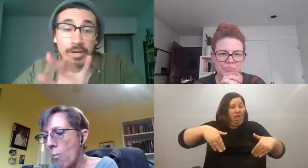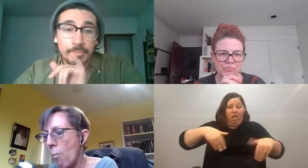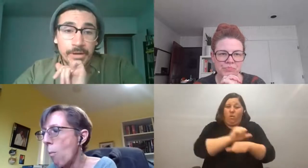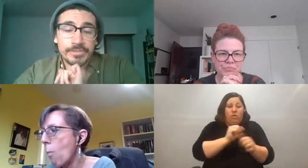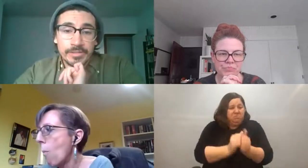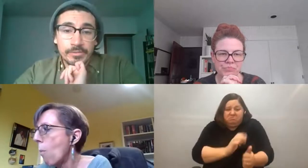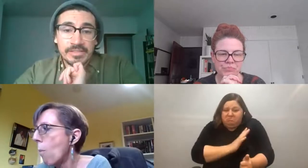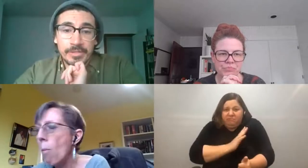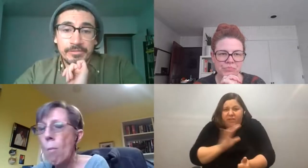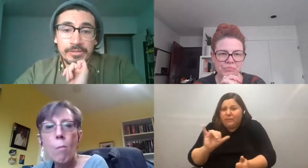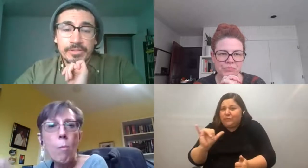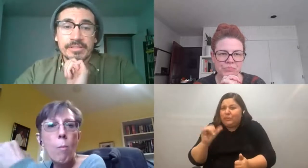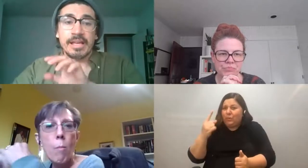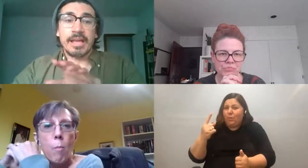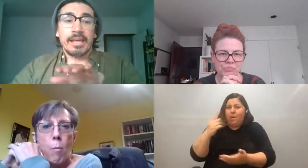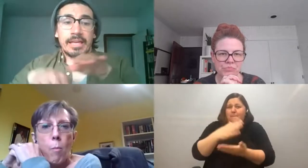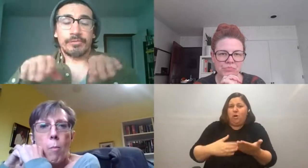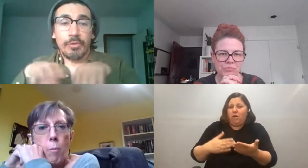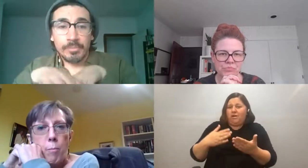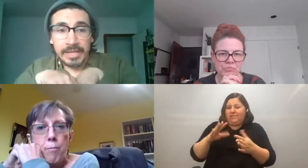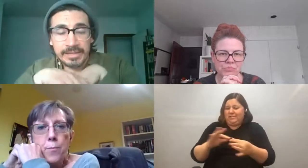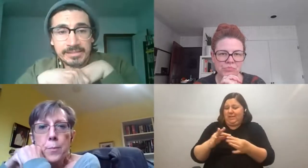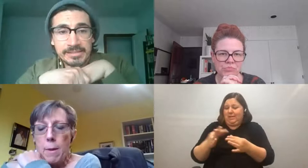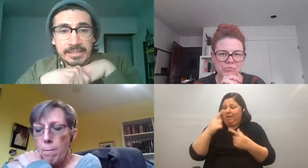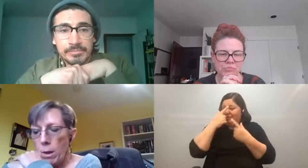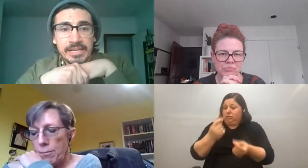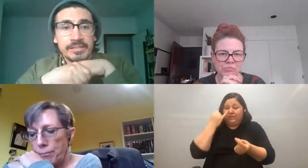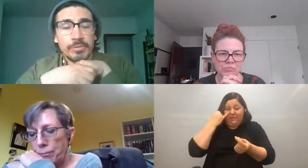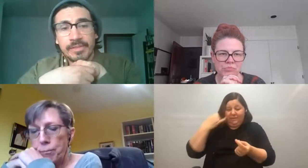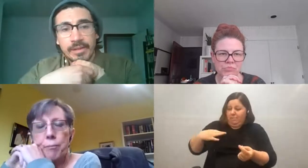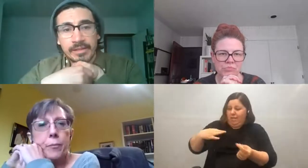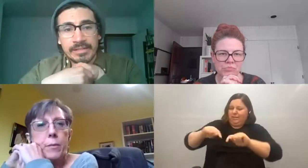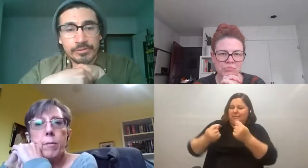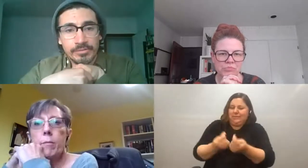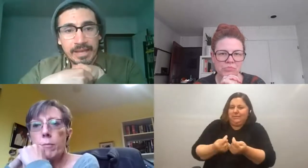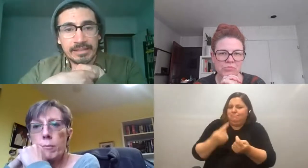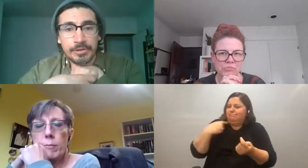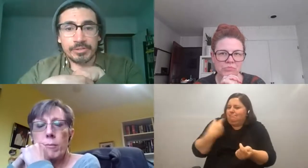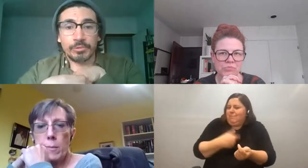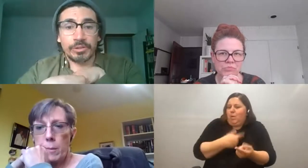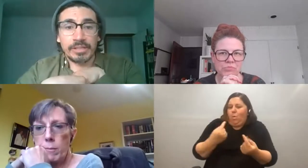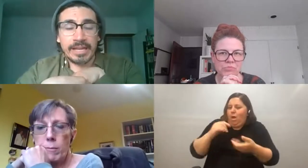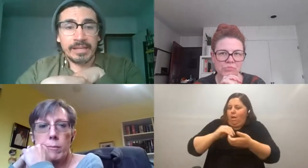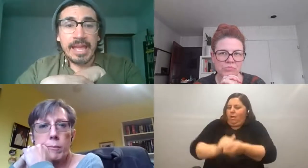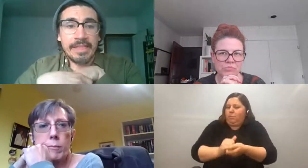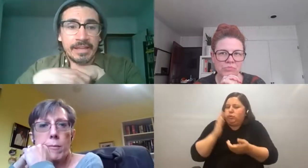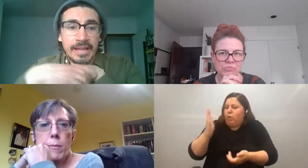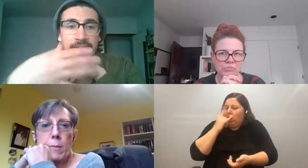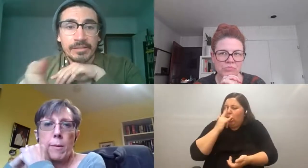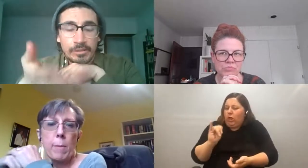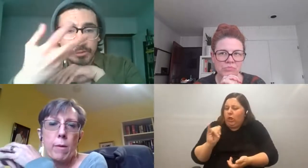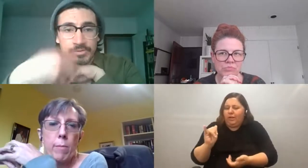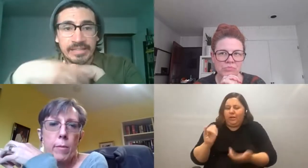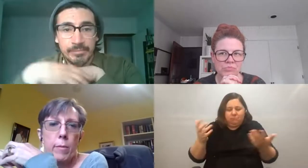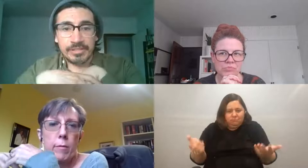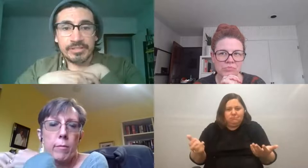part one of the prompts also in the statement of interest is if you are playing as a team tell us what the nature of that collaboration will look like and then i